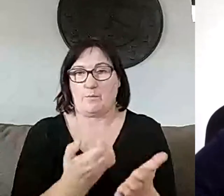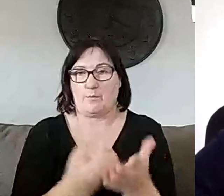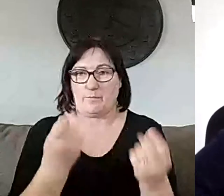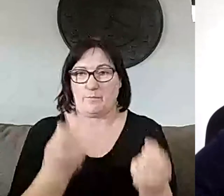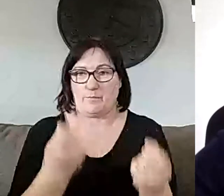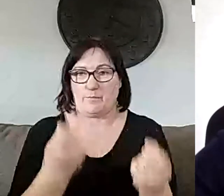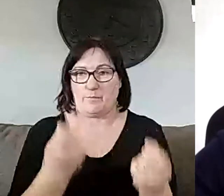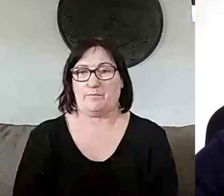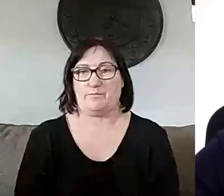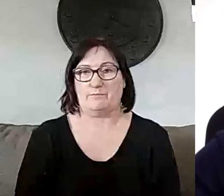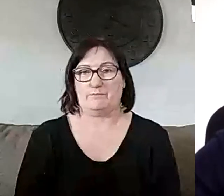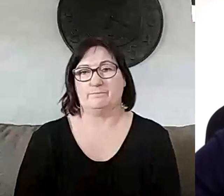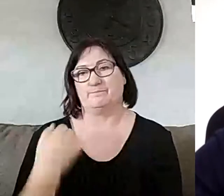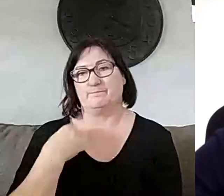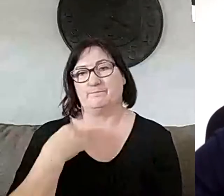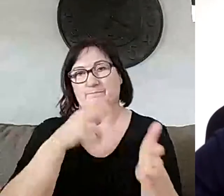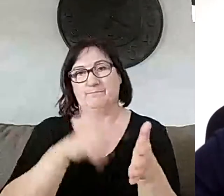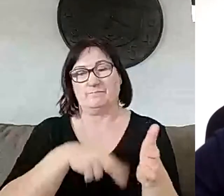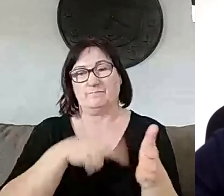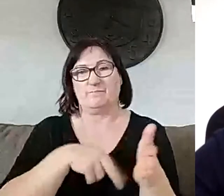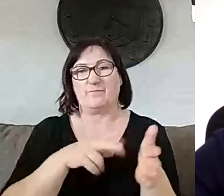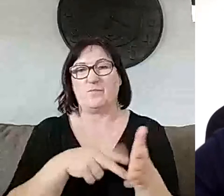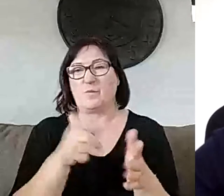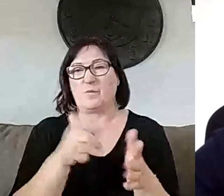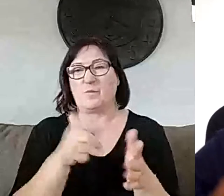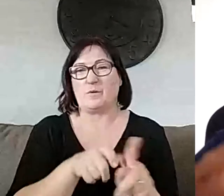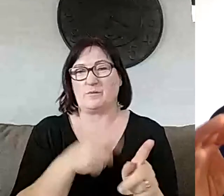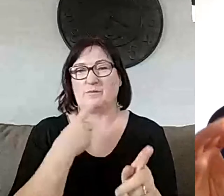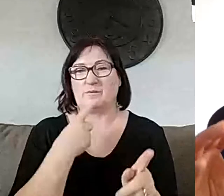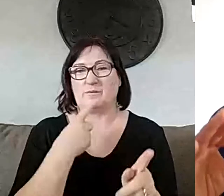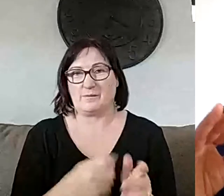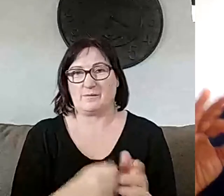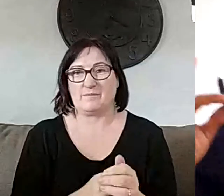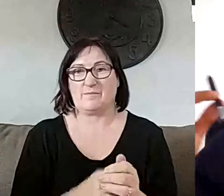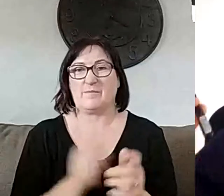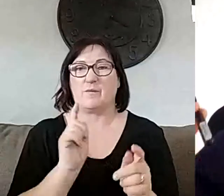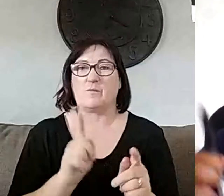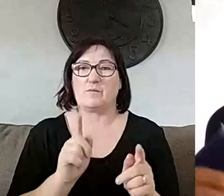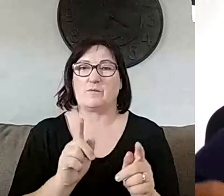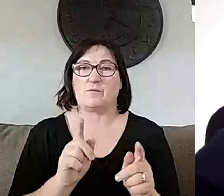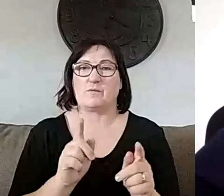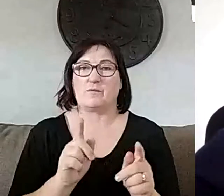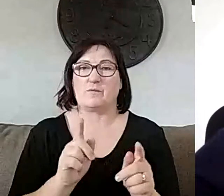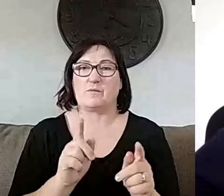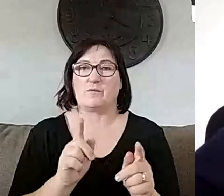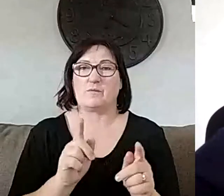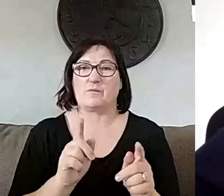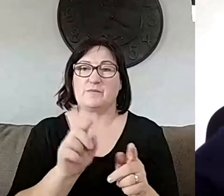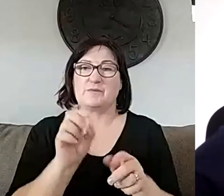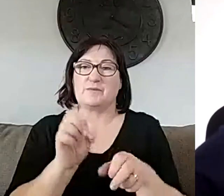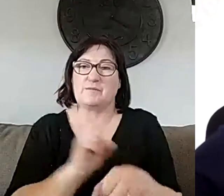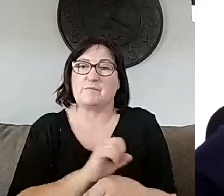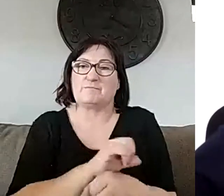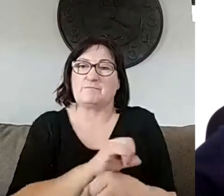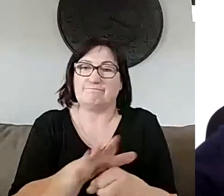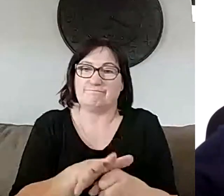where Arundhati Roy said there was life. She called the pandemic a portal, and she said there was life